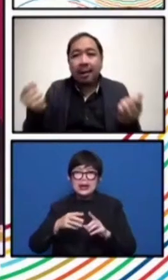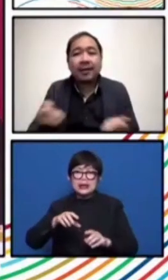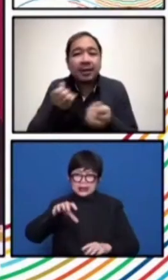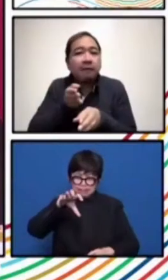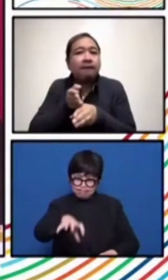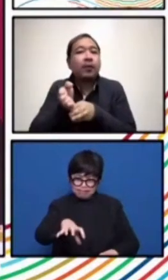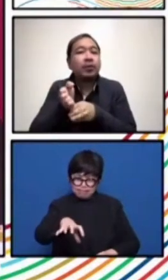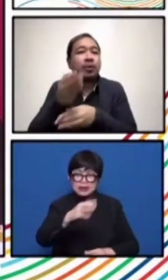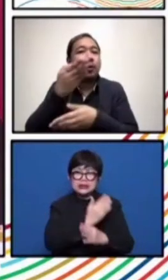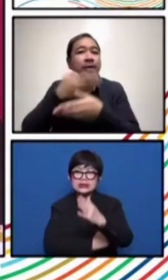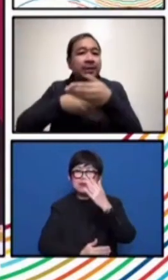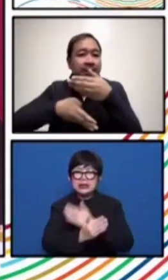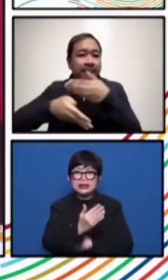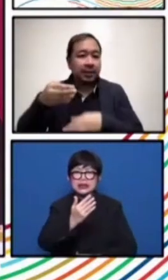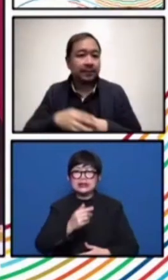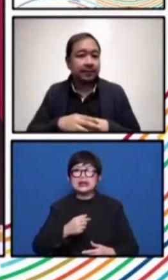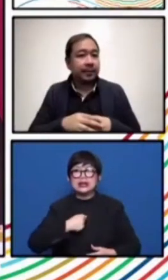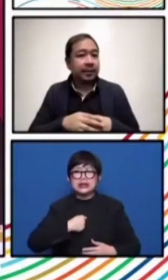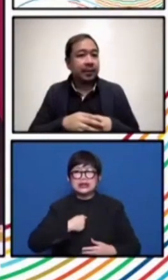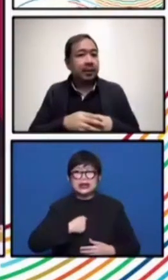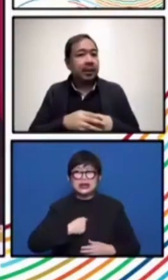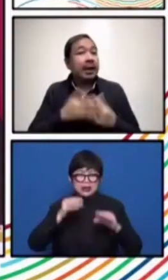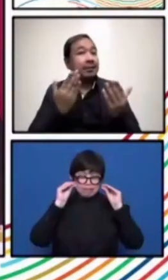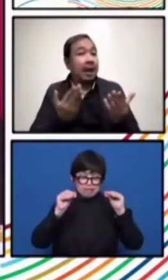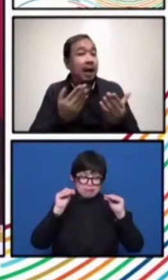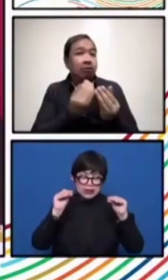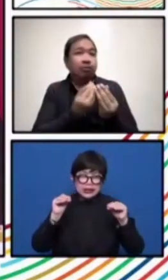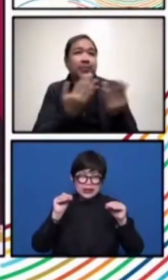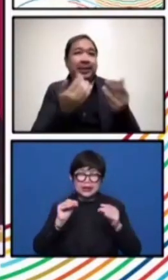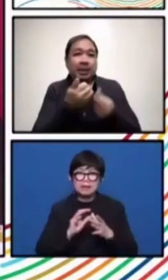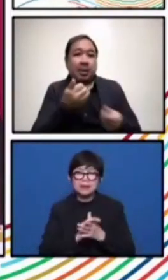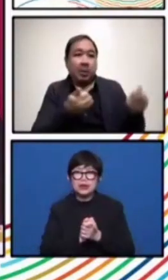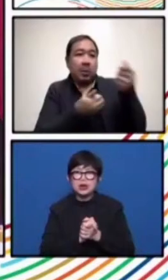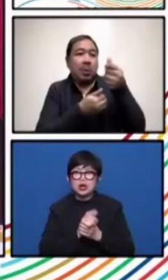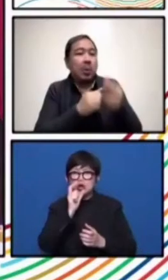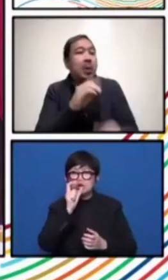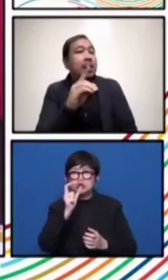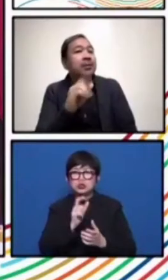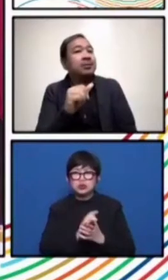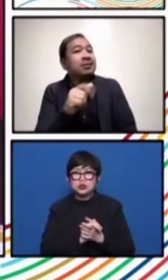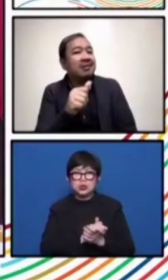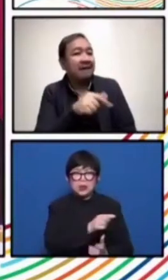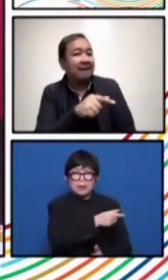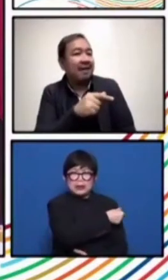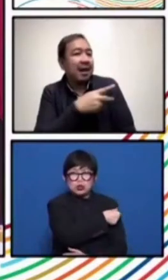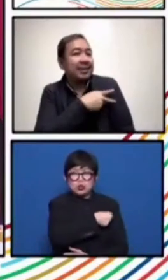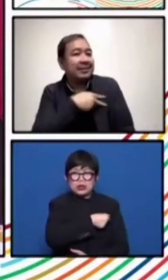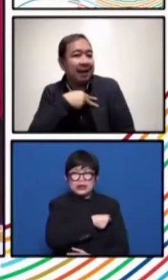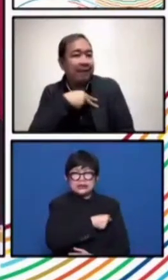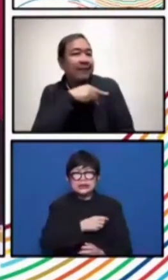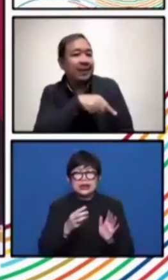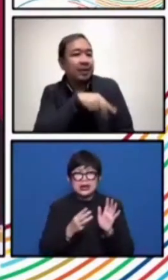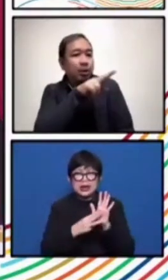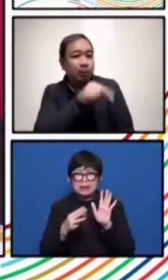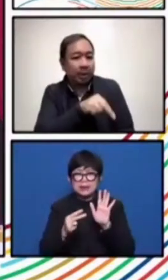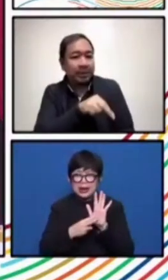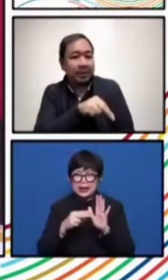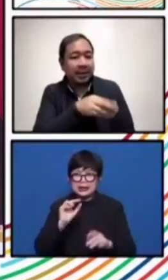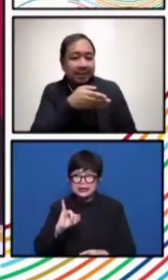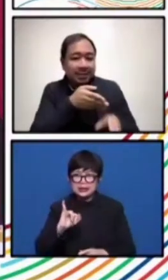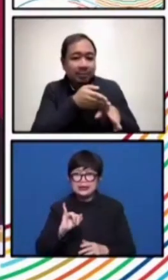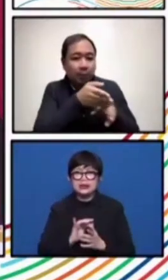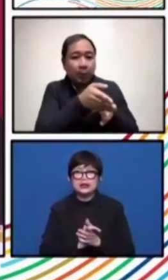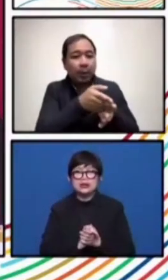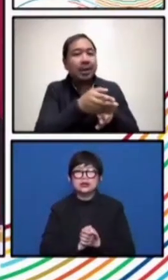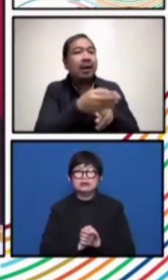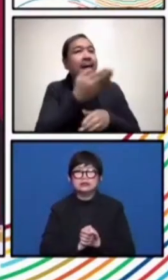our data anemone officers in um in m e specifically on the disability inclusion